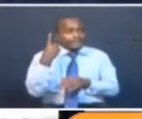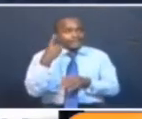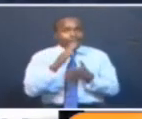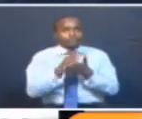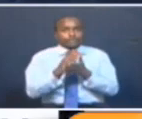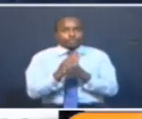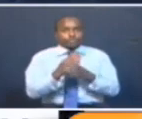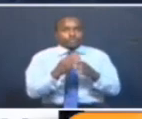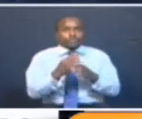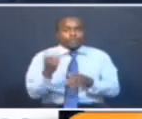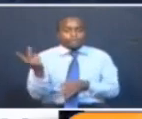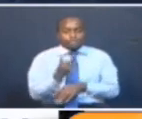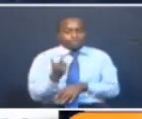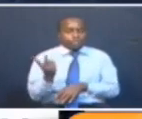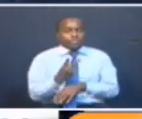both,